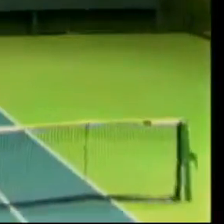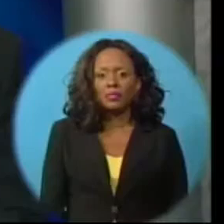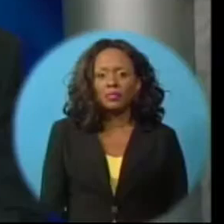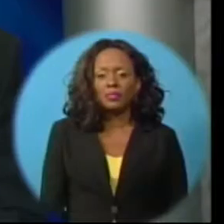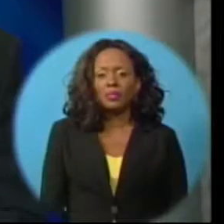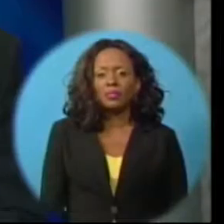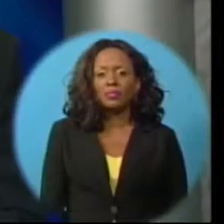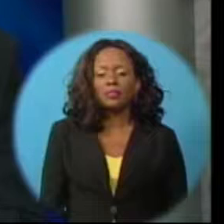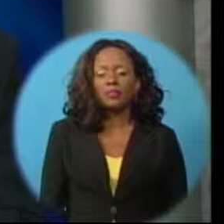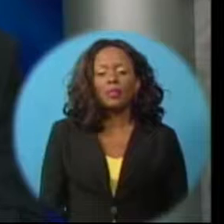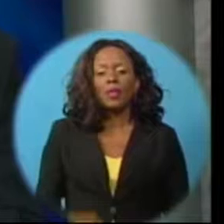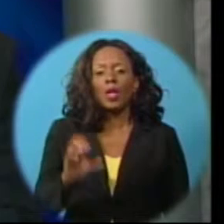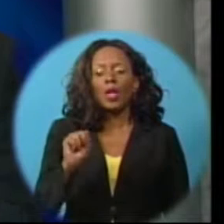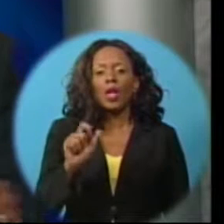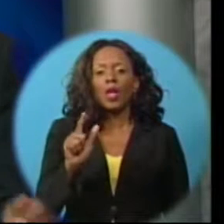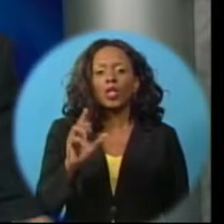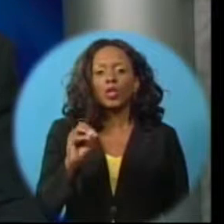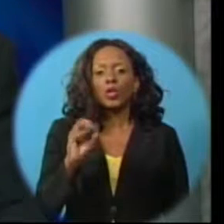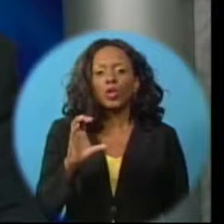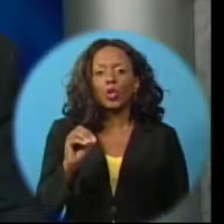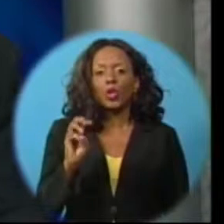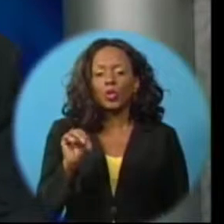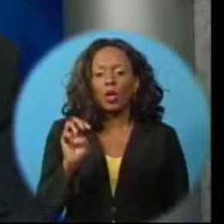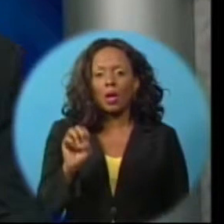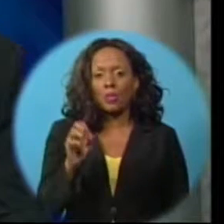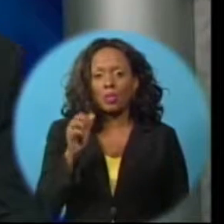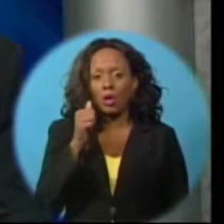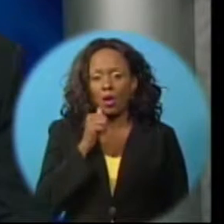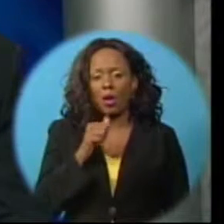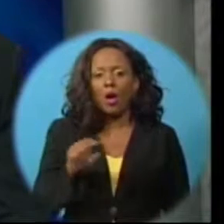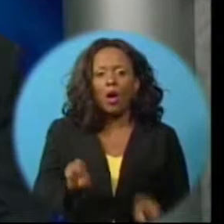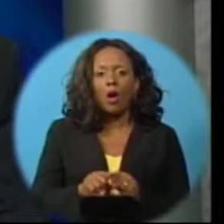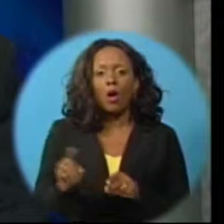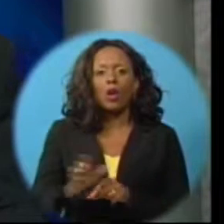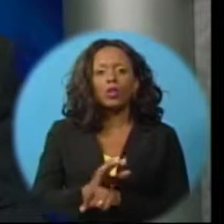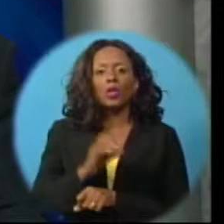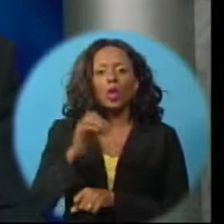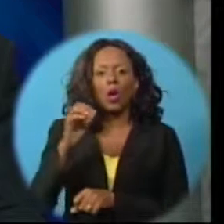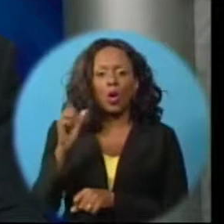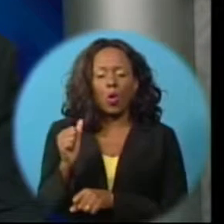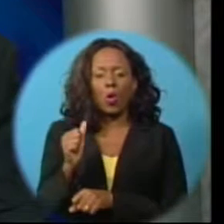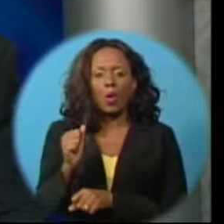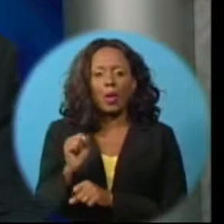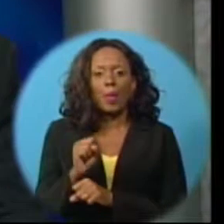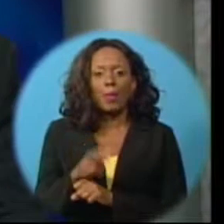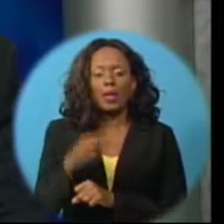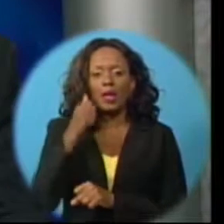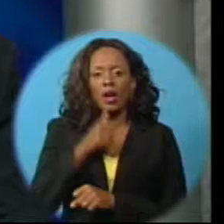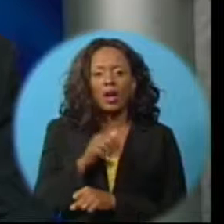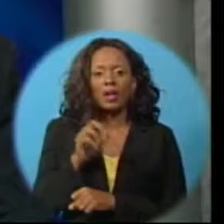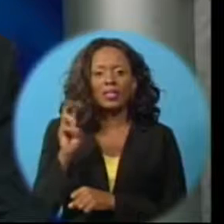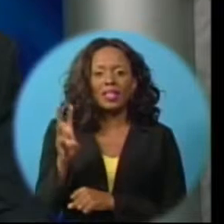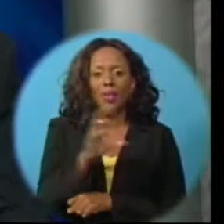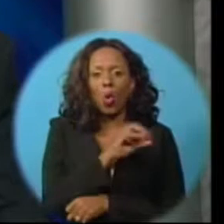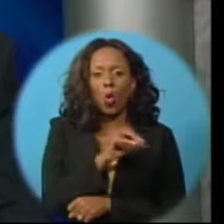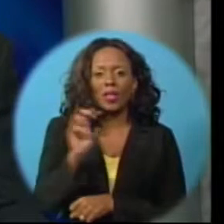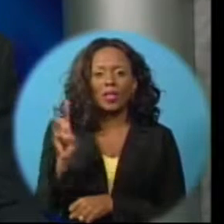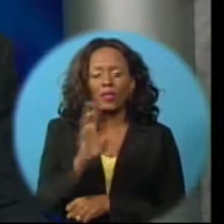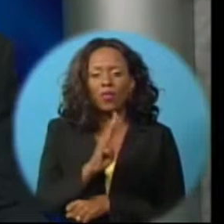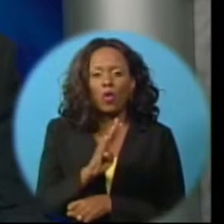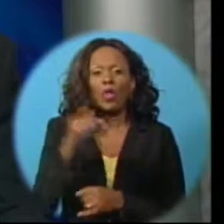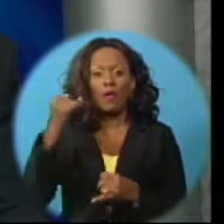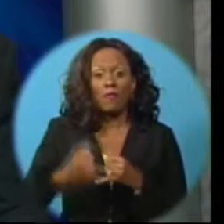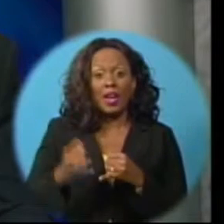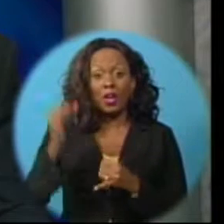Sports. Well, Slocum also won her semi in straight sets, defeating Jamie Lewis 6-0, 6-4. The final is set for 6